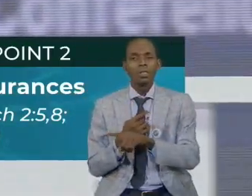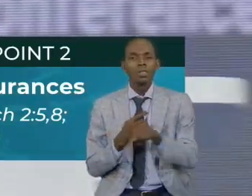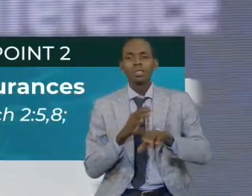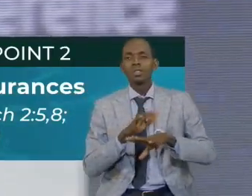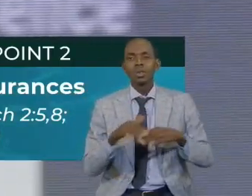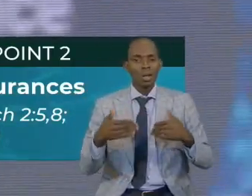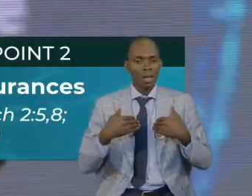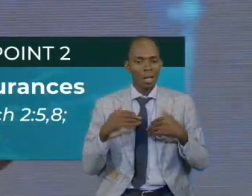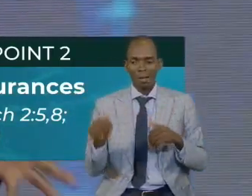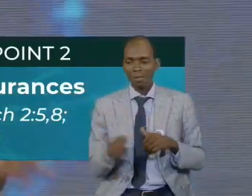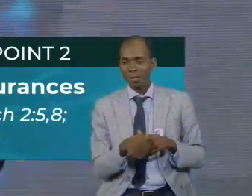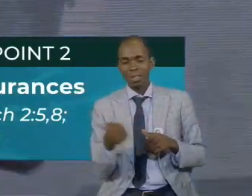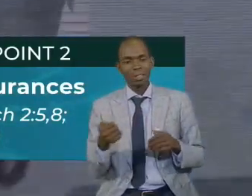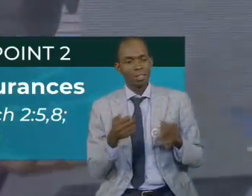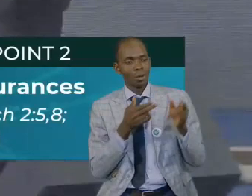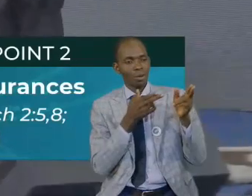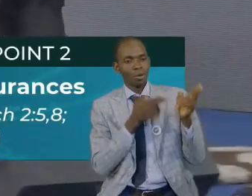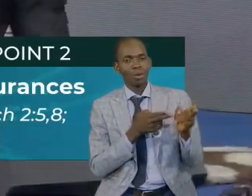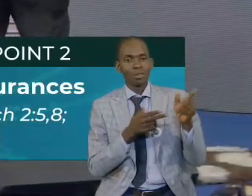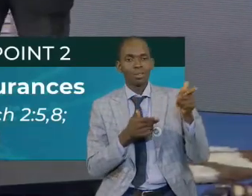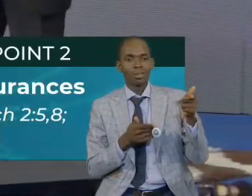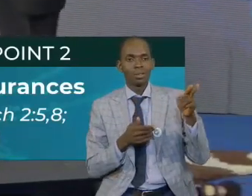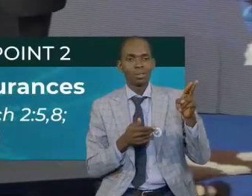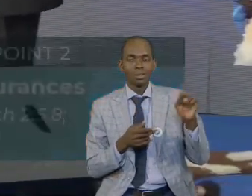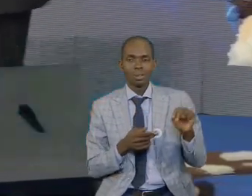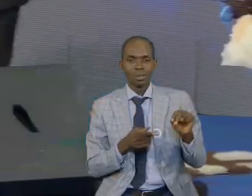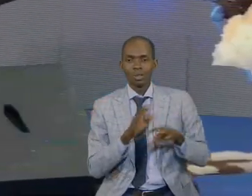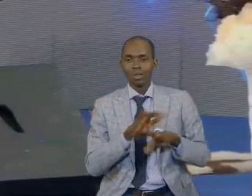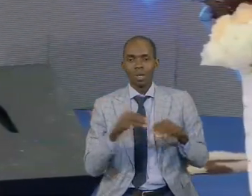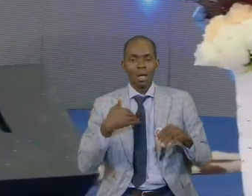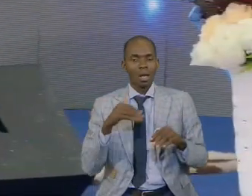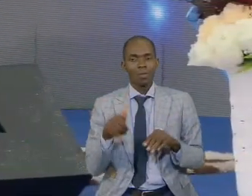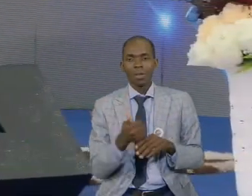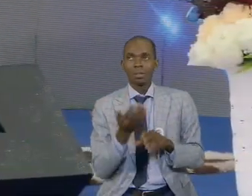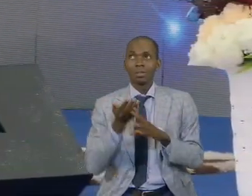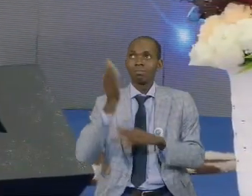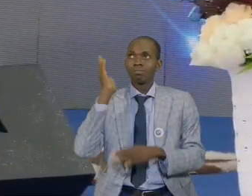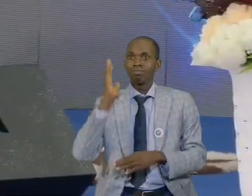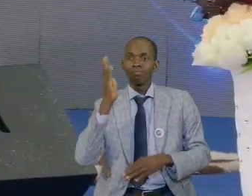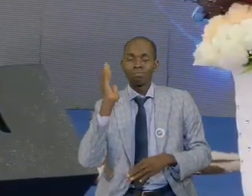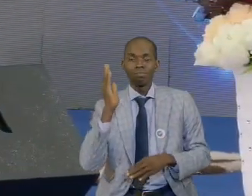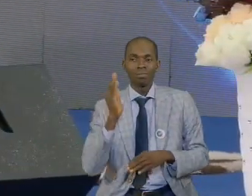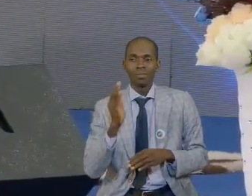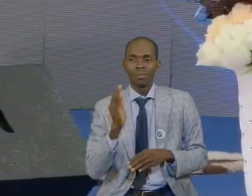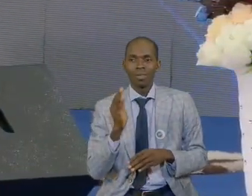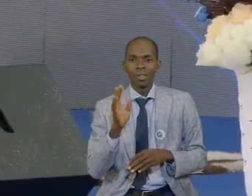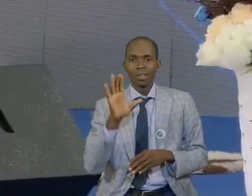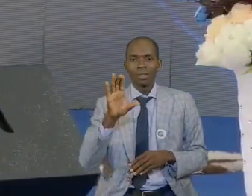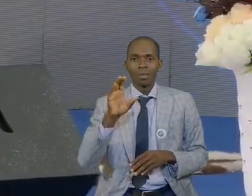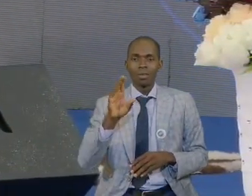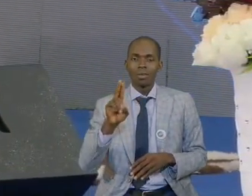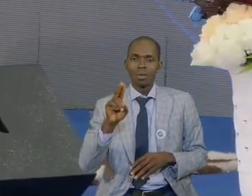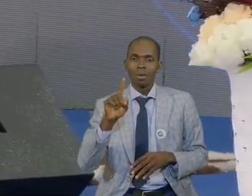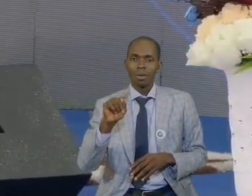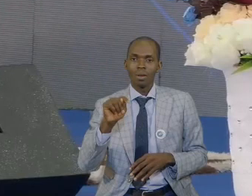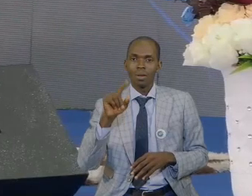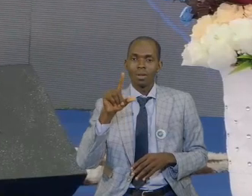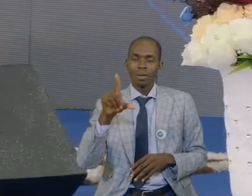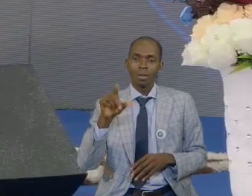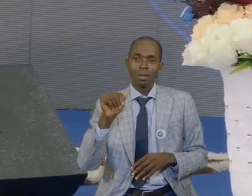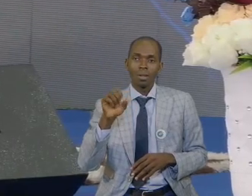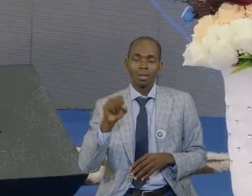gun. They don't have any cutlass. They don't have any